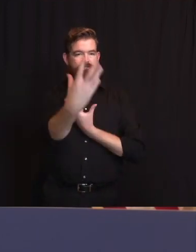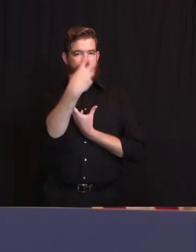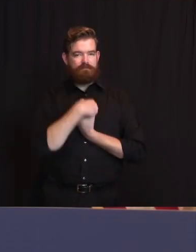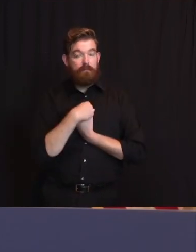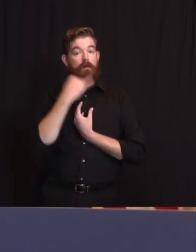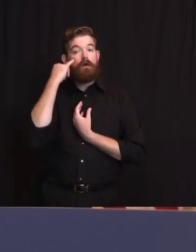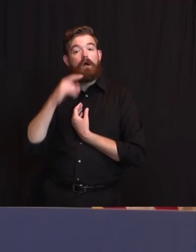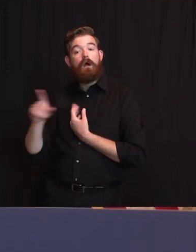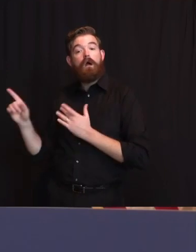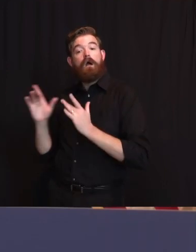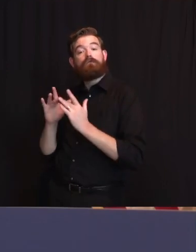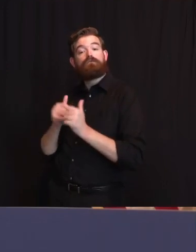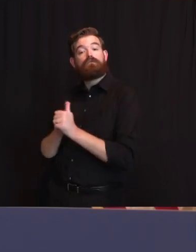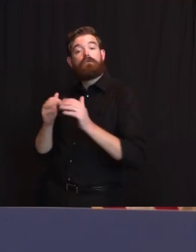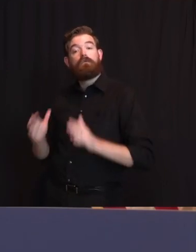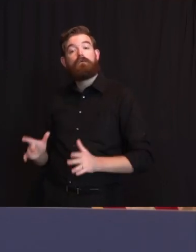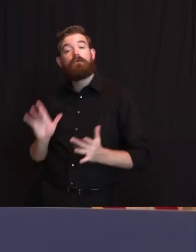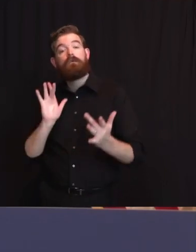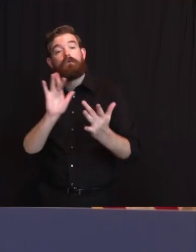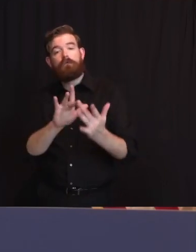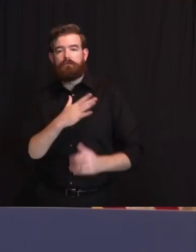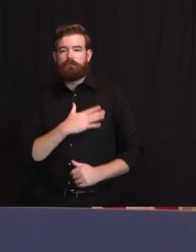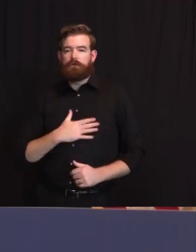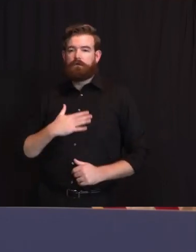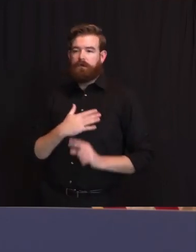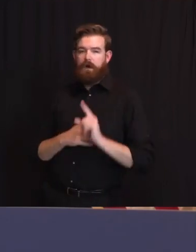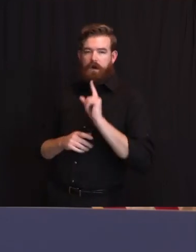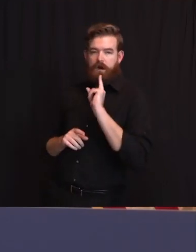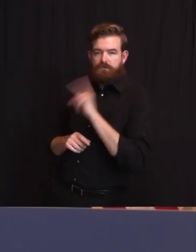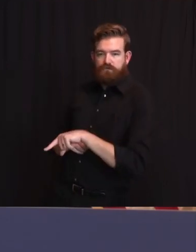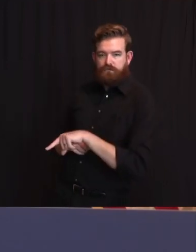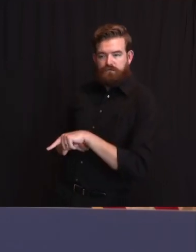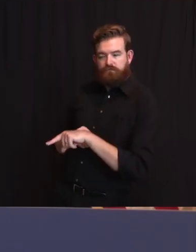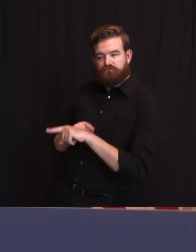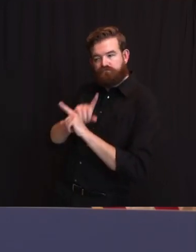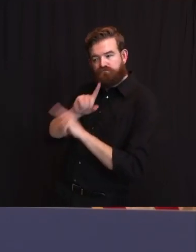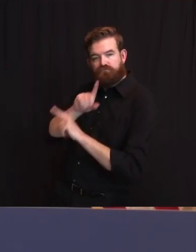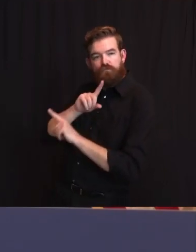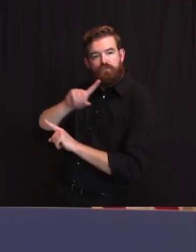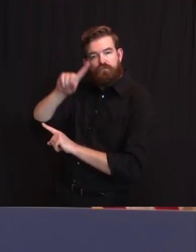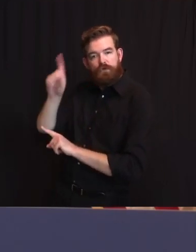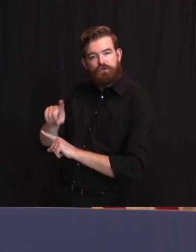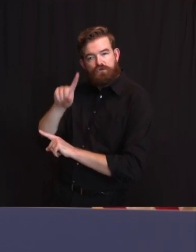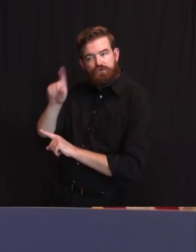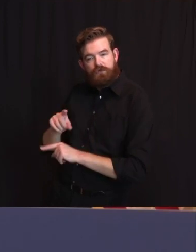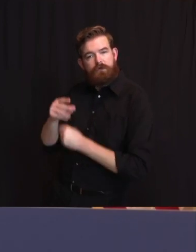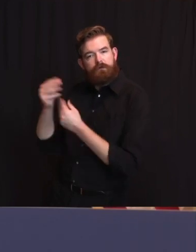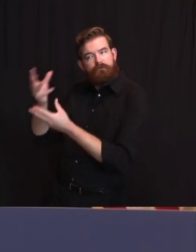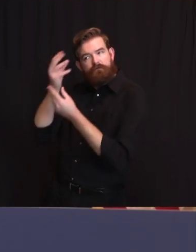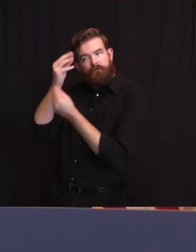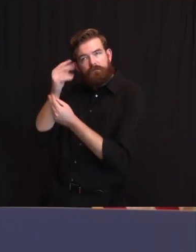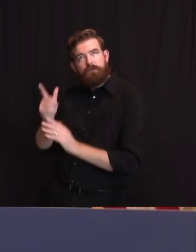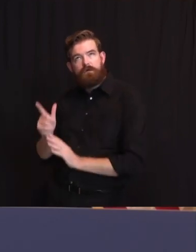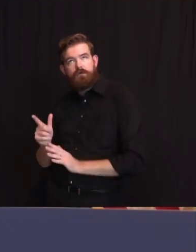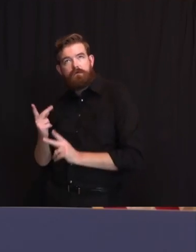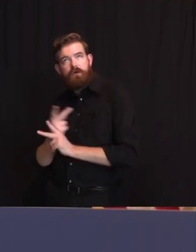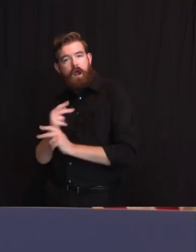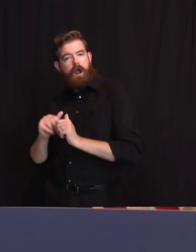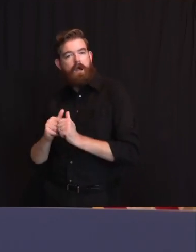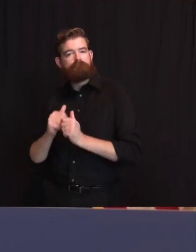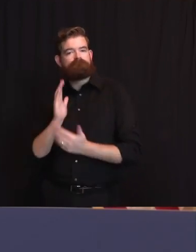right thing. Answer the call. Help them with the information they need to help to protect you, your family, and